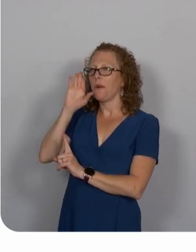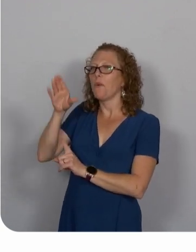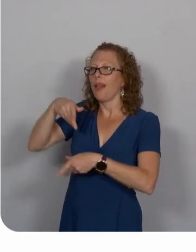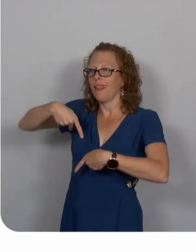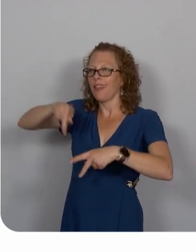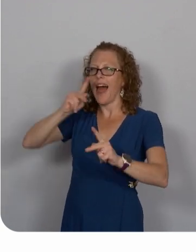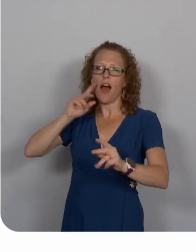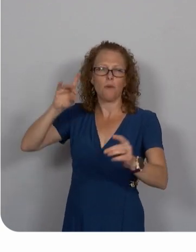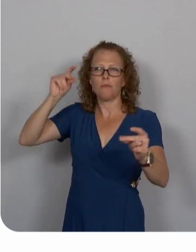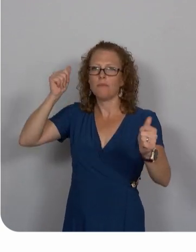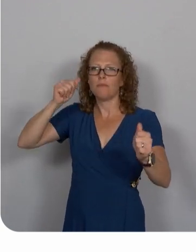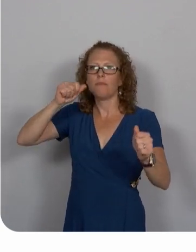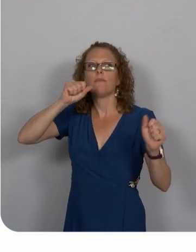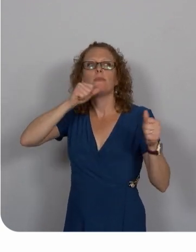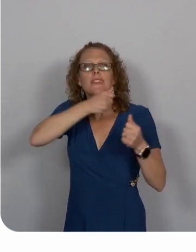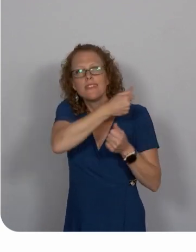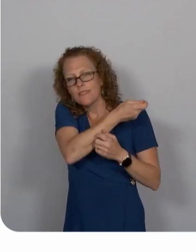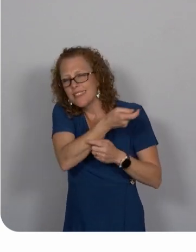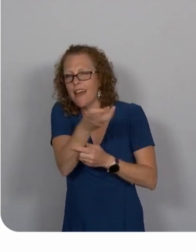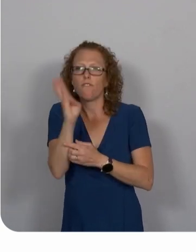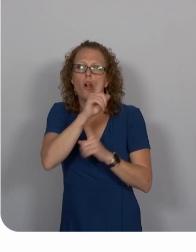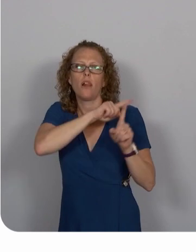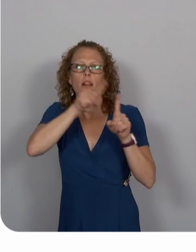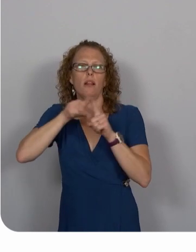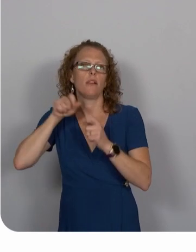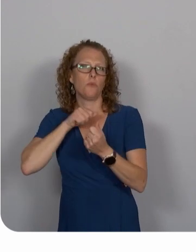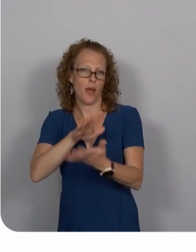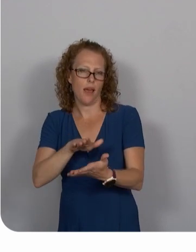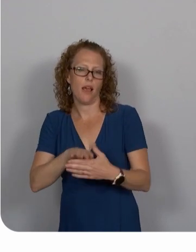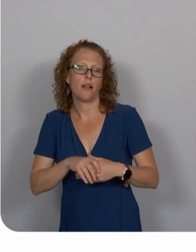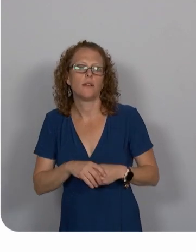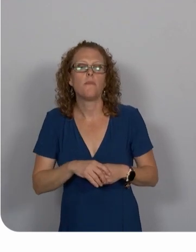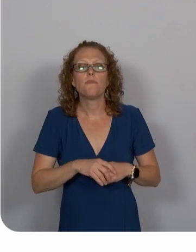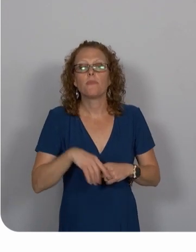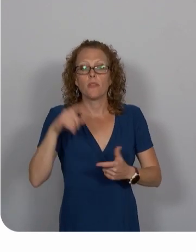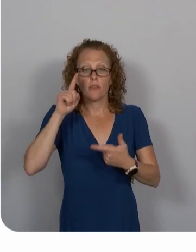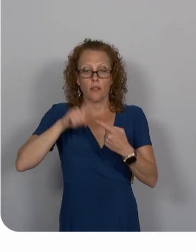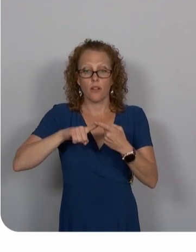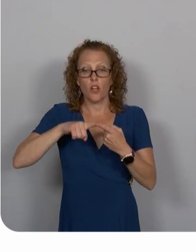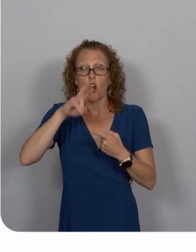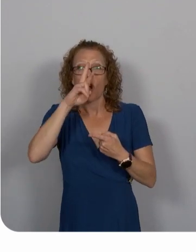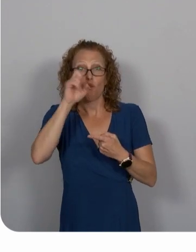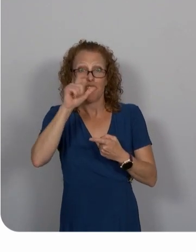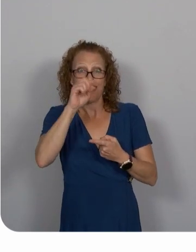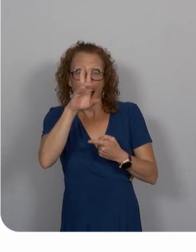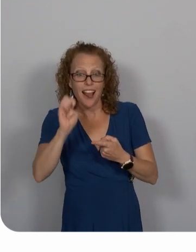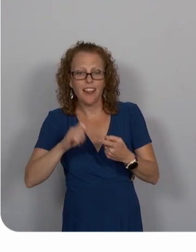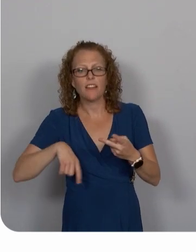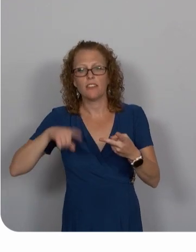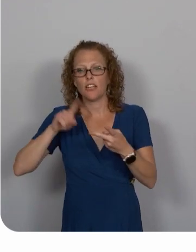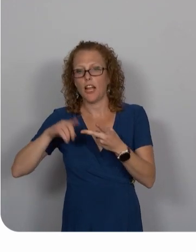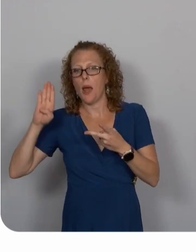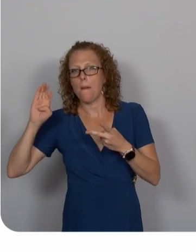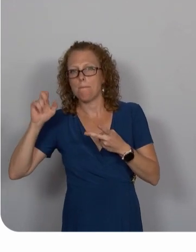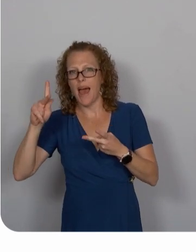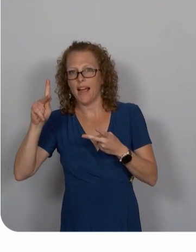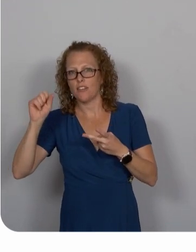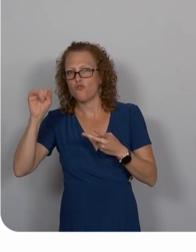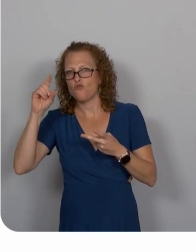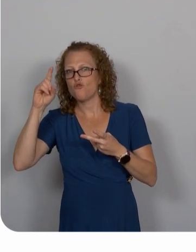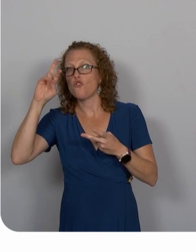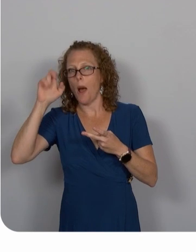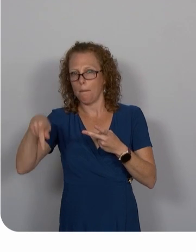Backdrop and Restyle. And they're coming soon to Instagram in the US. With Restyle, you can create a